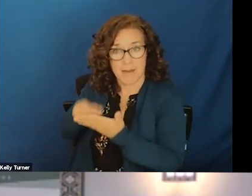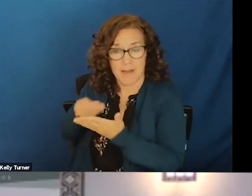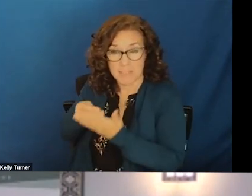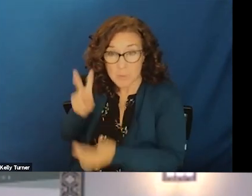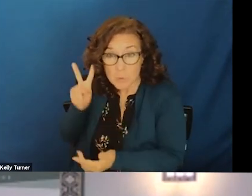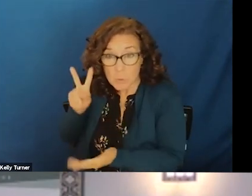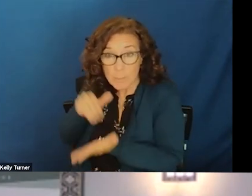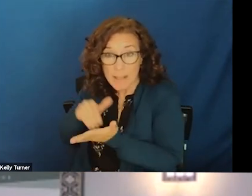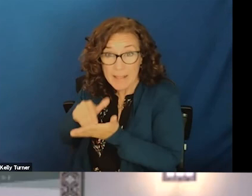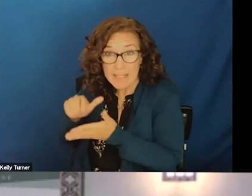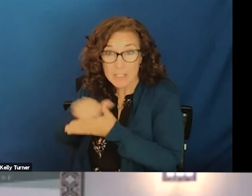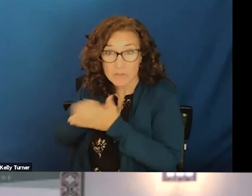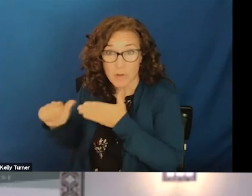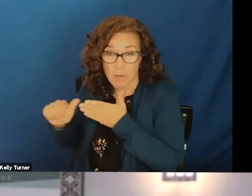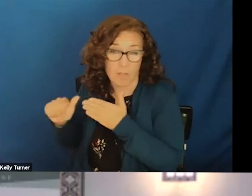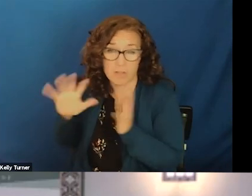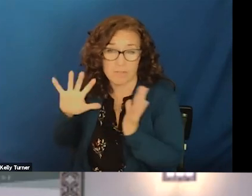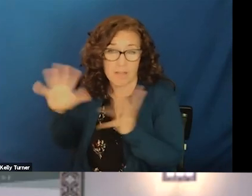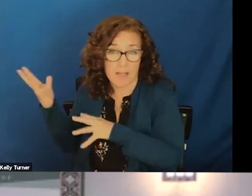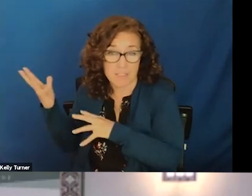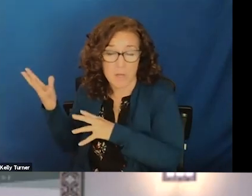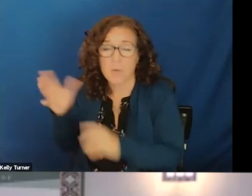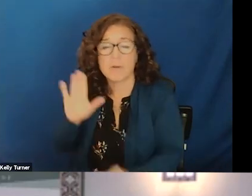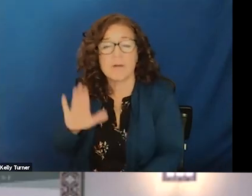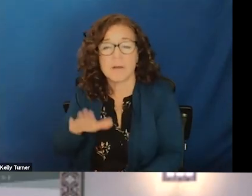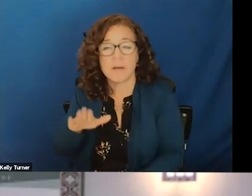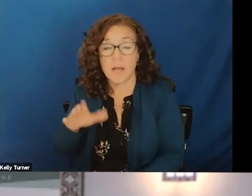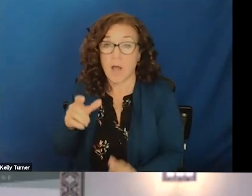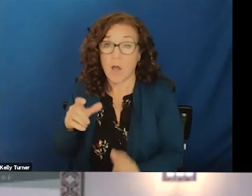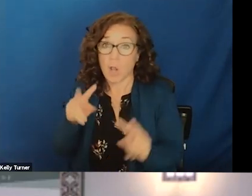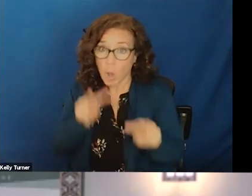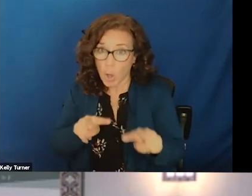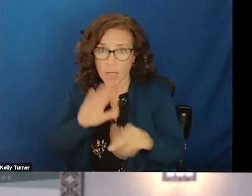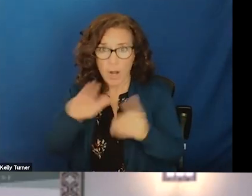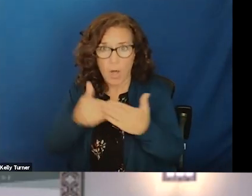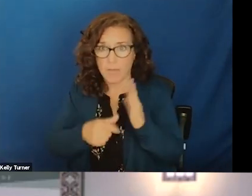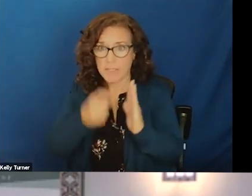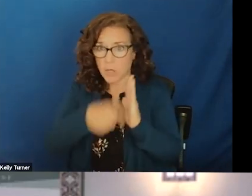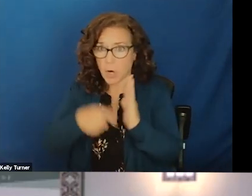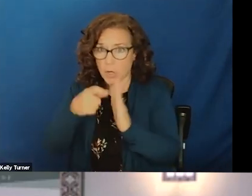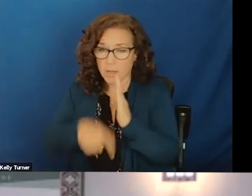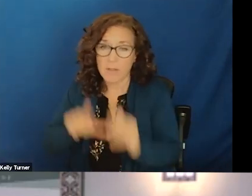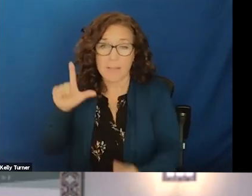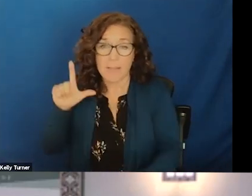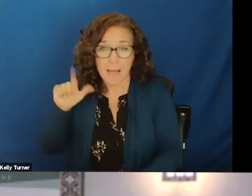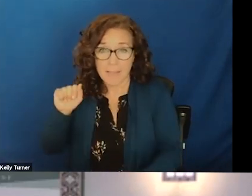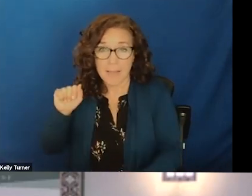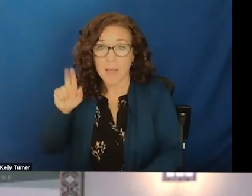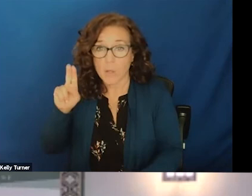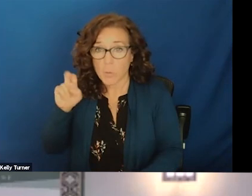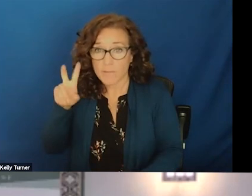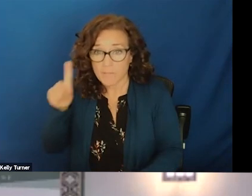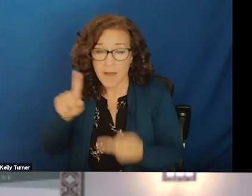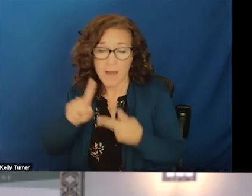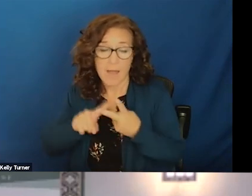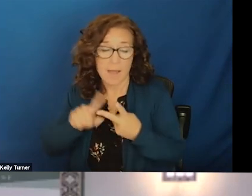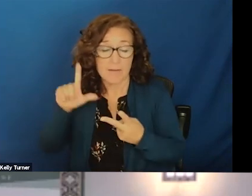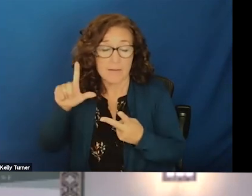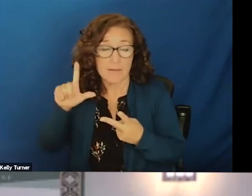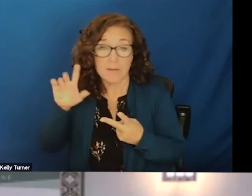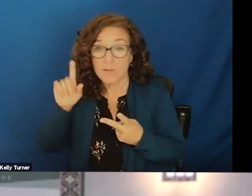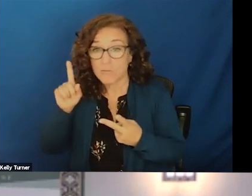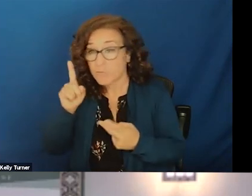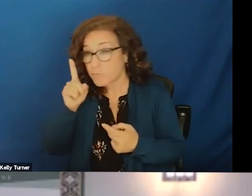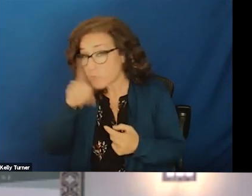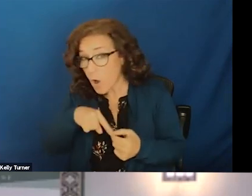anyone who's listening tonight, just Google all these articles, LA Unified, LCAP, fraud, LA Times.